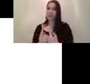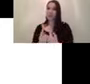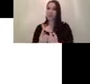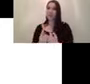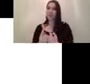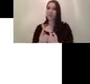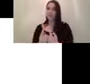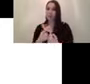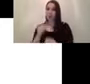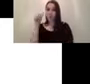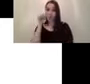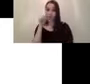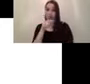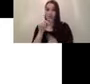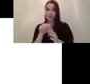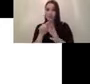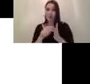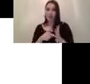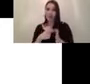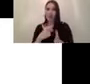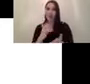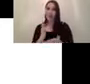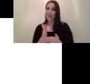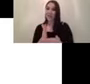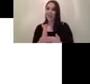this project, definitely get in touch.